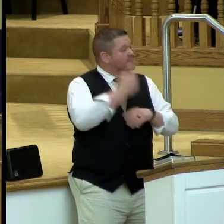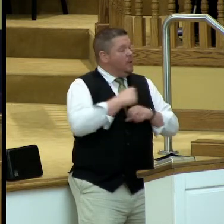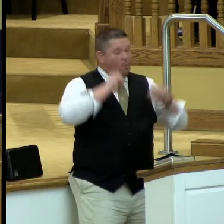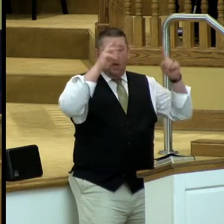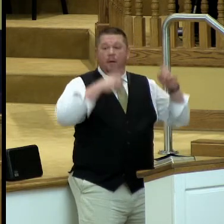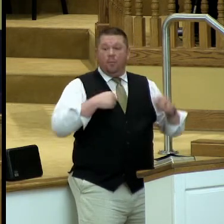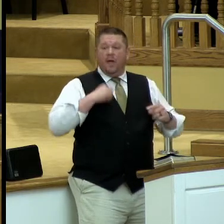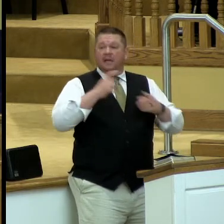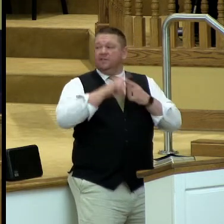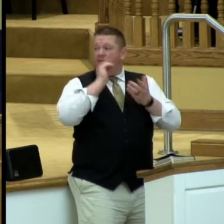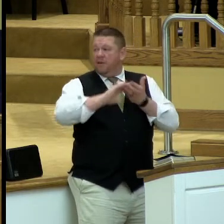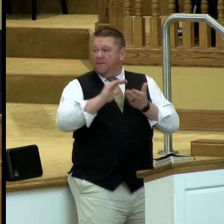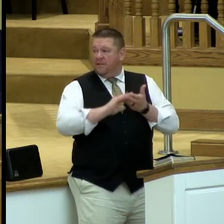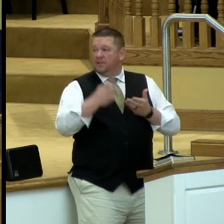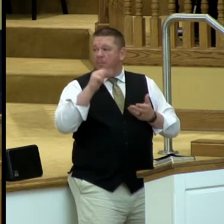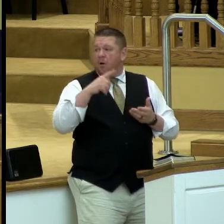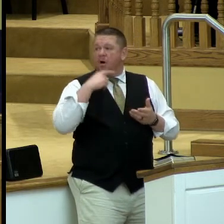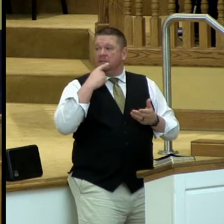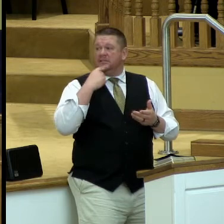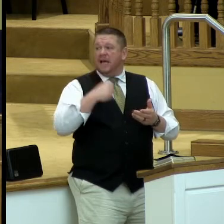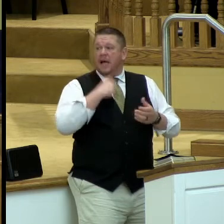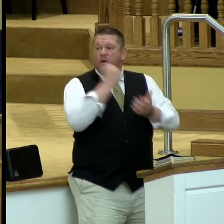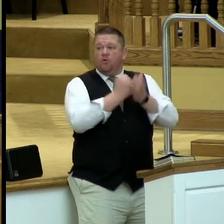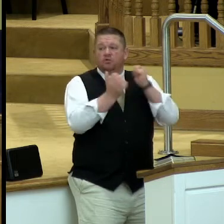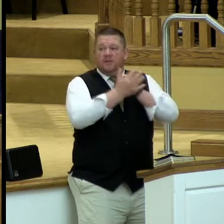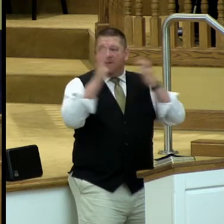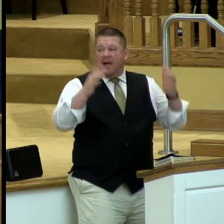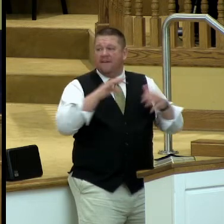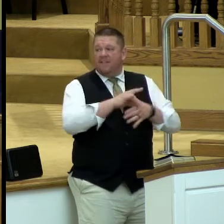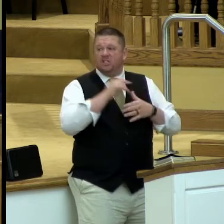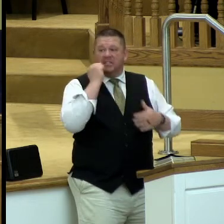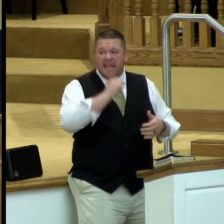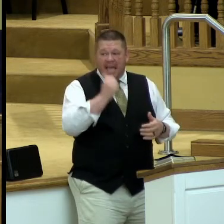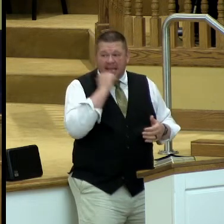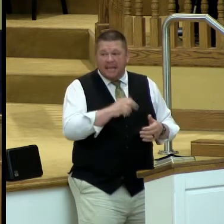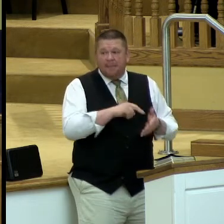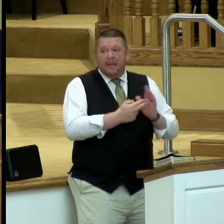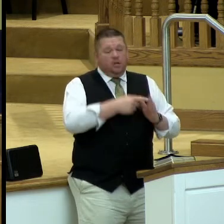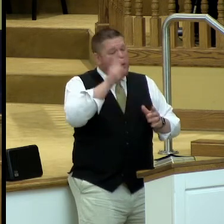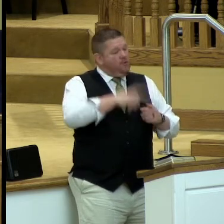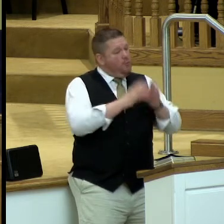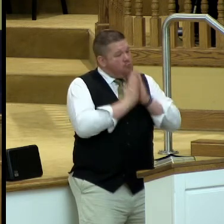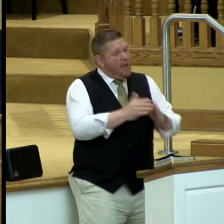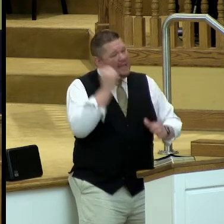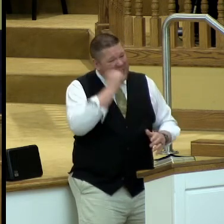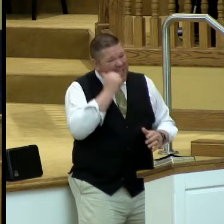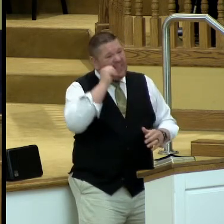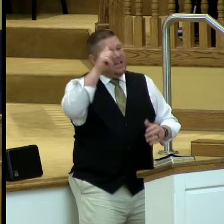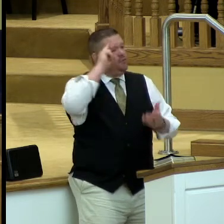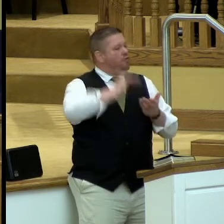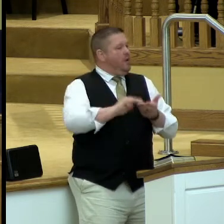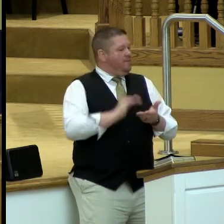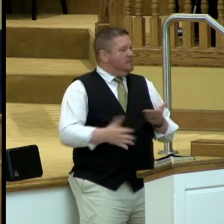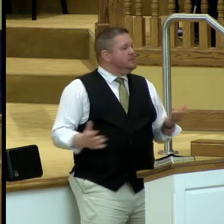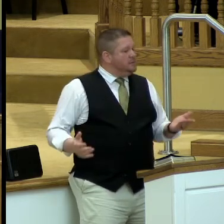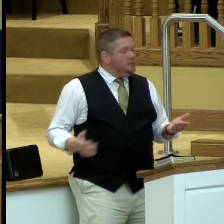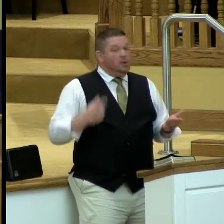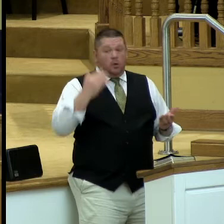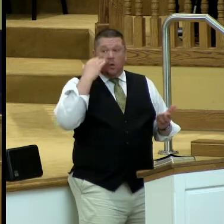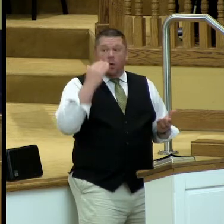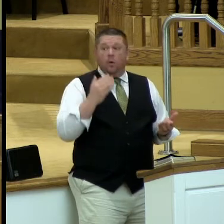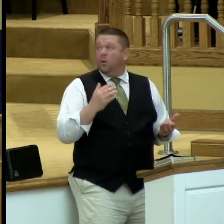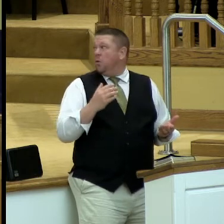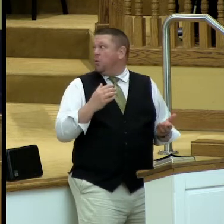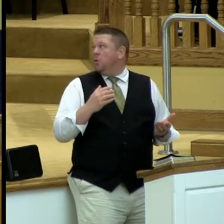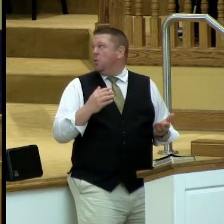next day we wake up, we ask forgiveness. Paul says, I crucify the flesh daily. It means you have to pray daily and ask for forgiveness. You